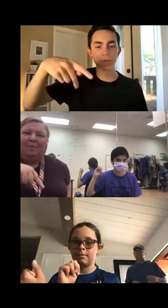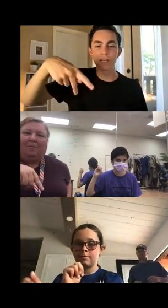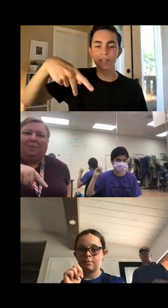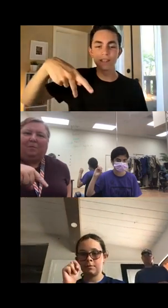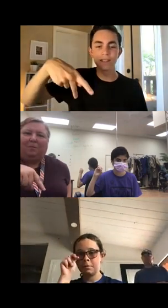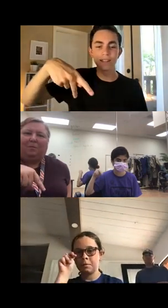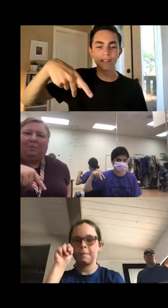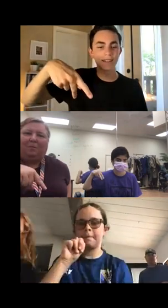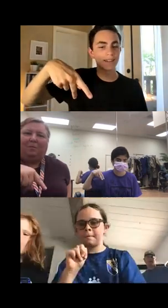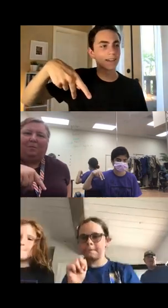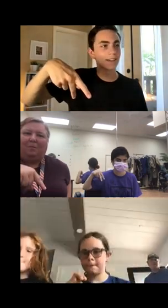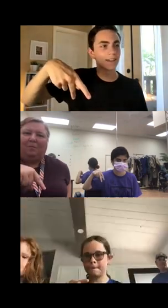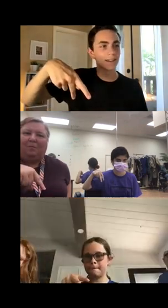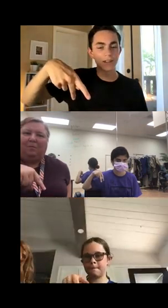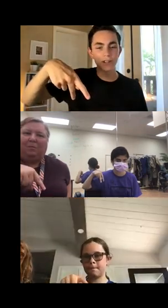P,